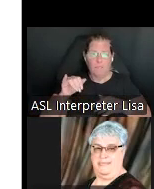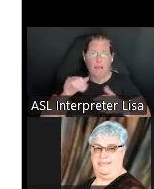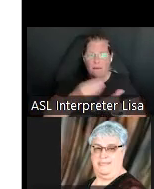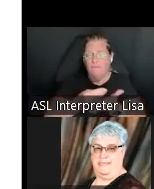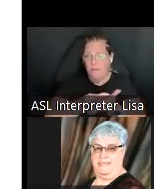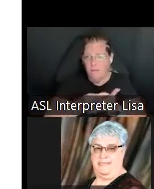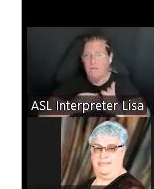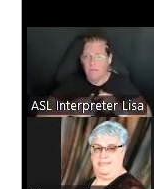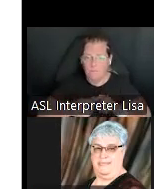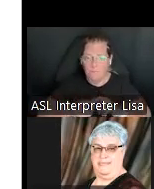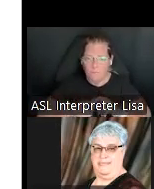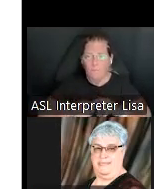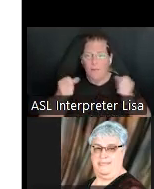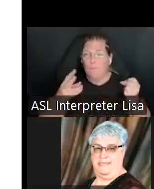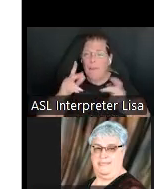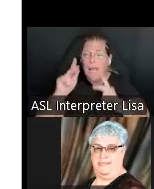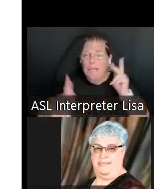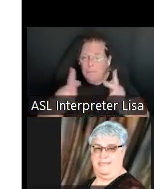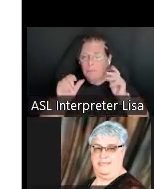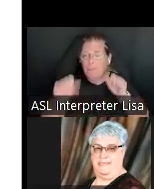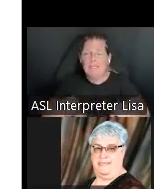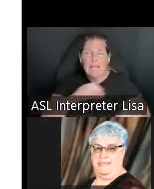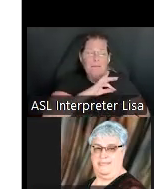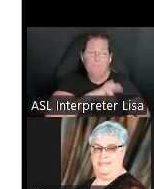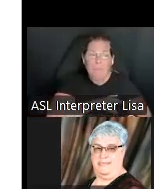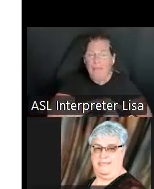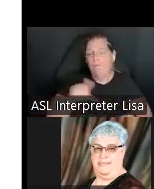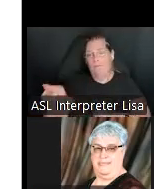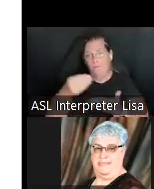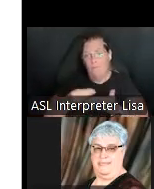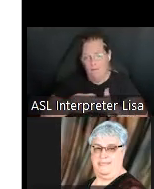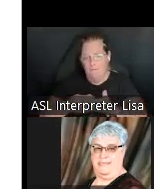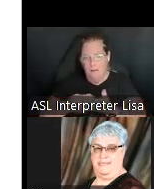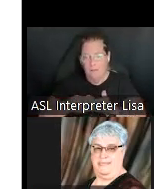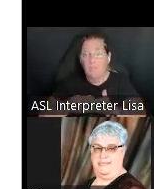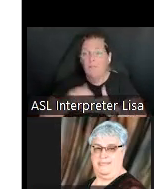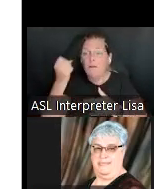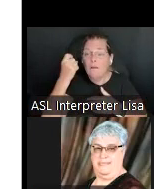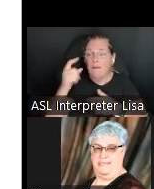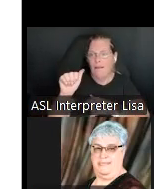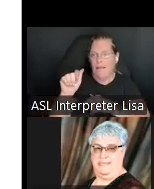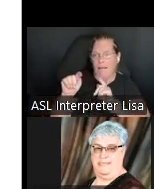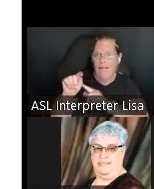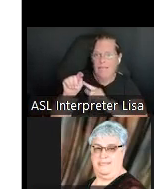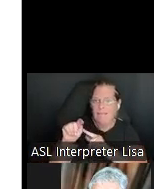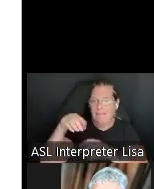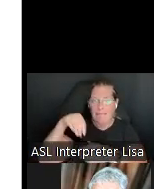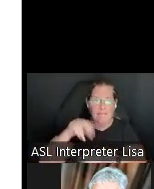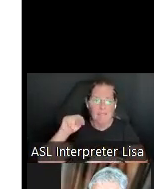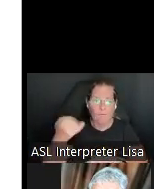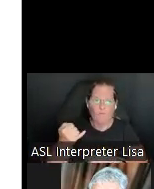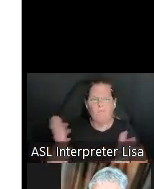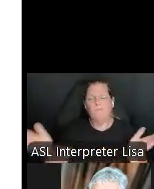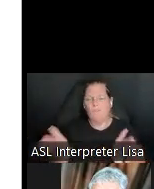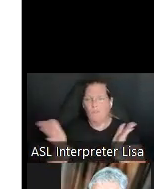many people can benefit from that fund. As far as assistive technology within New Jersey, we'll encourage you to